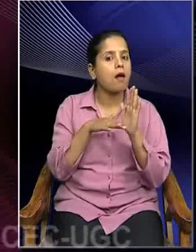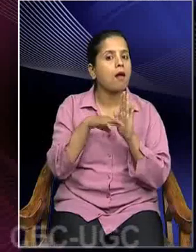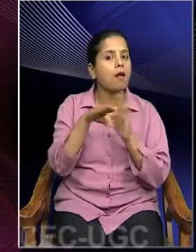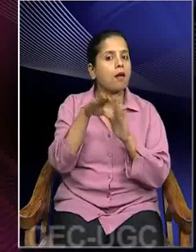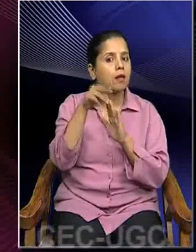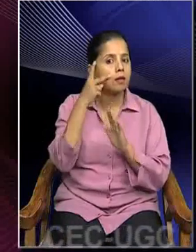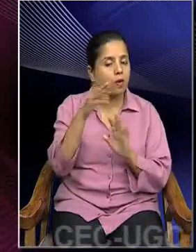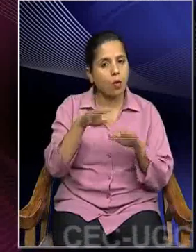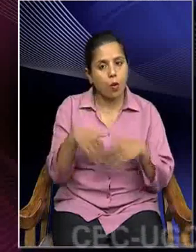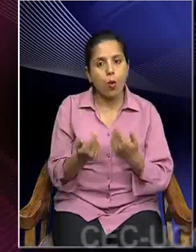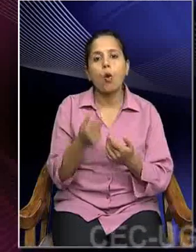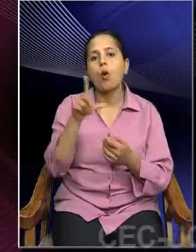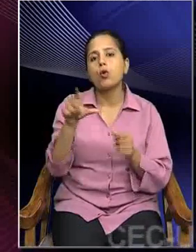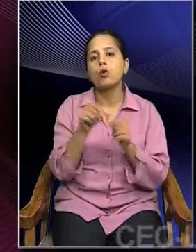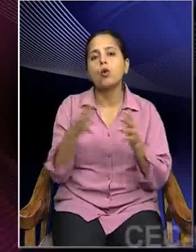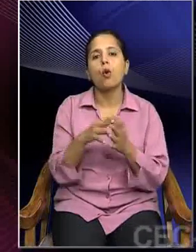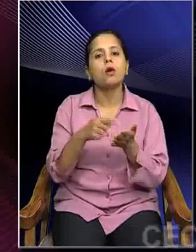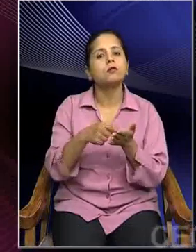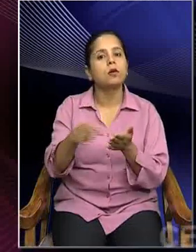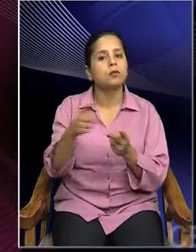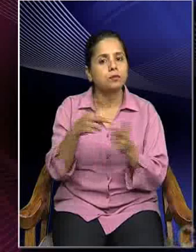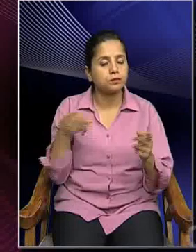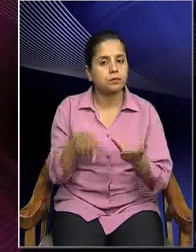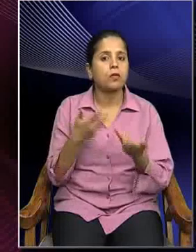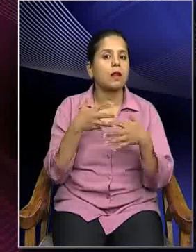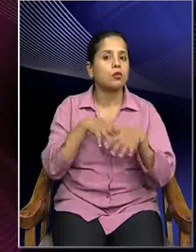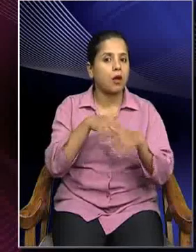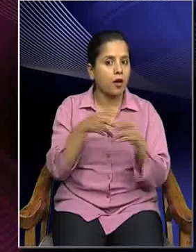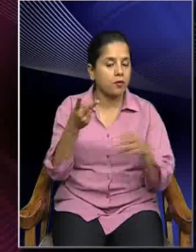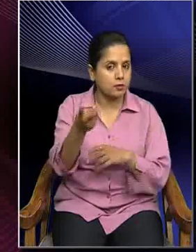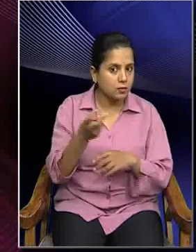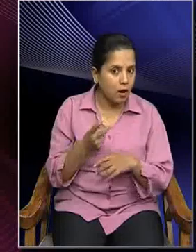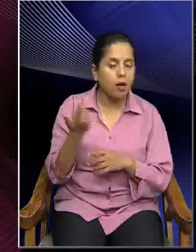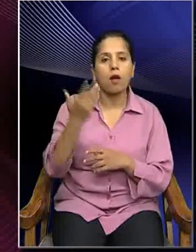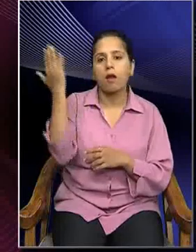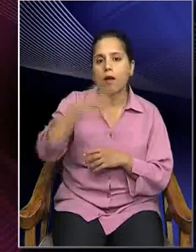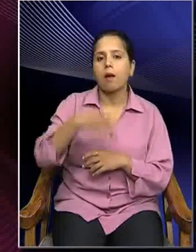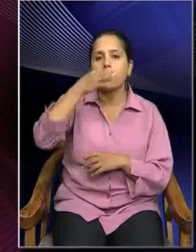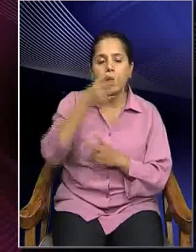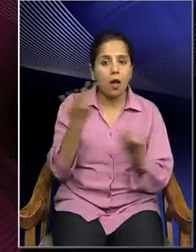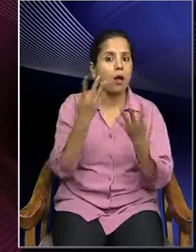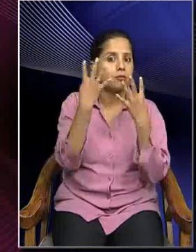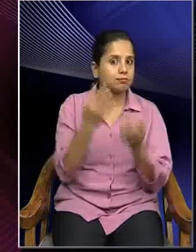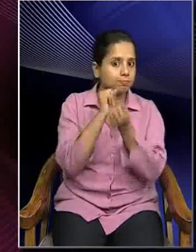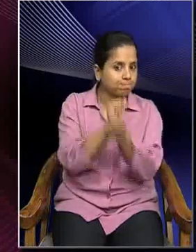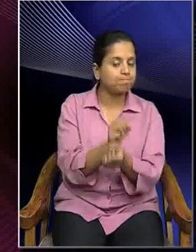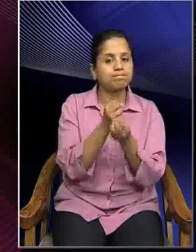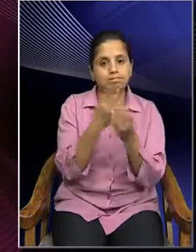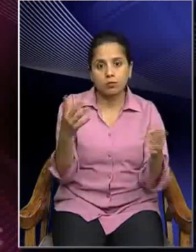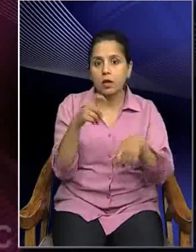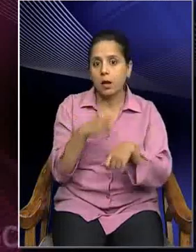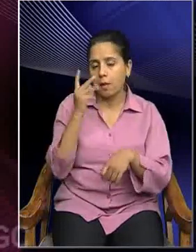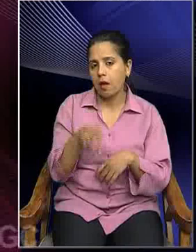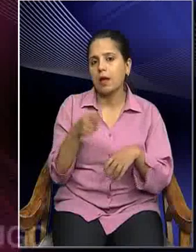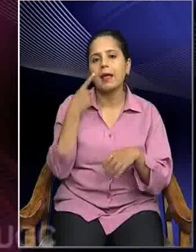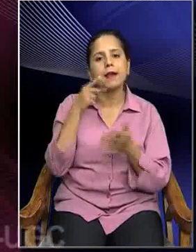or even legal sanctions such as traffic tickets, fines or imprisonment. Many a time they are